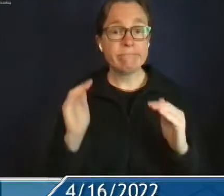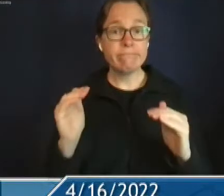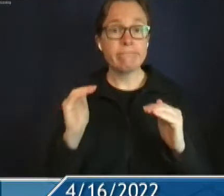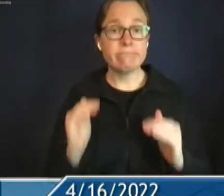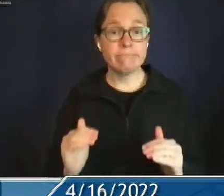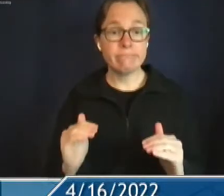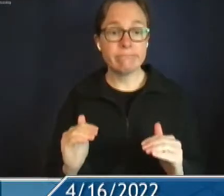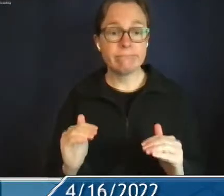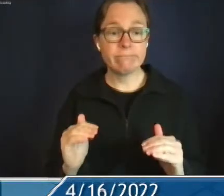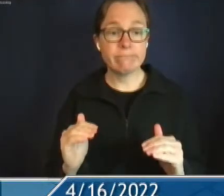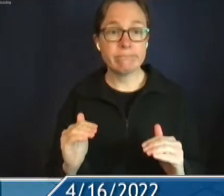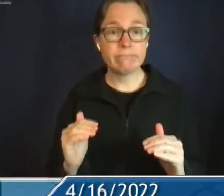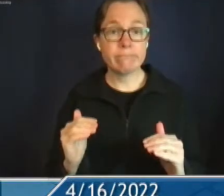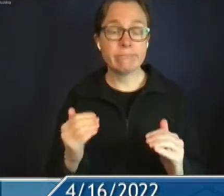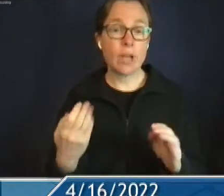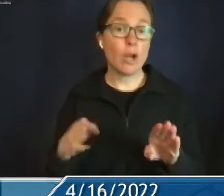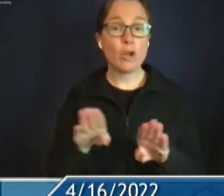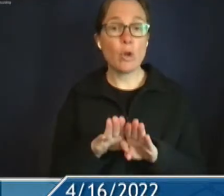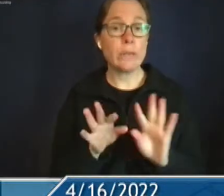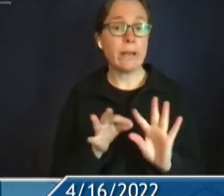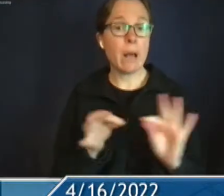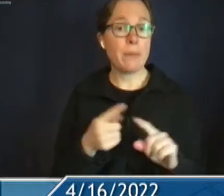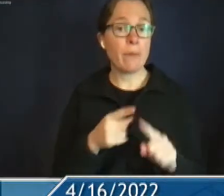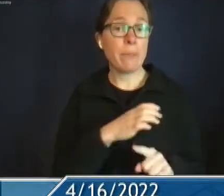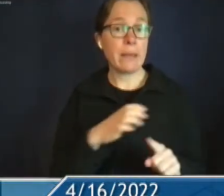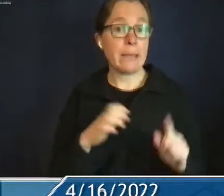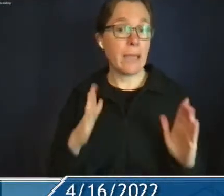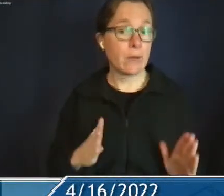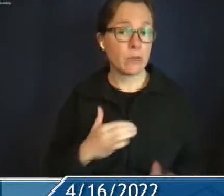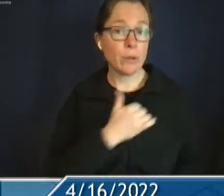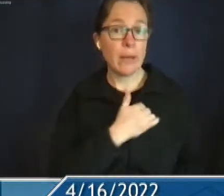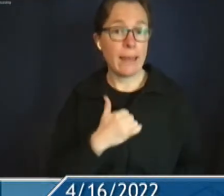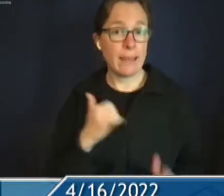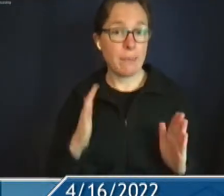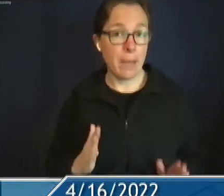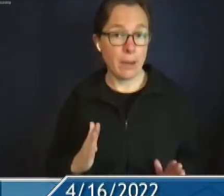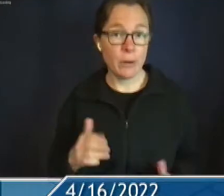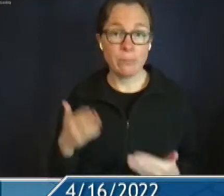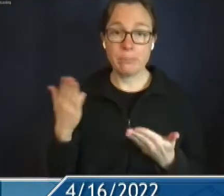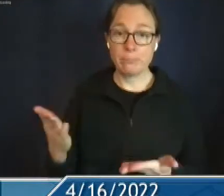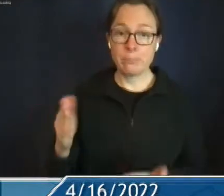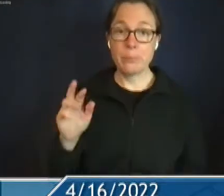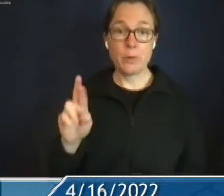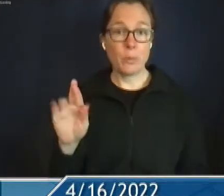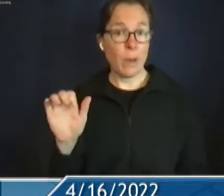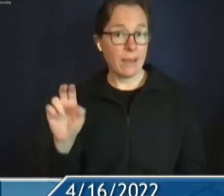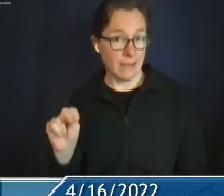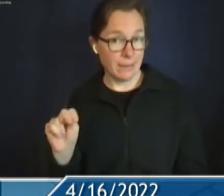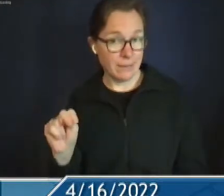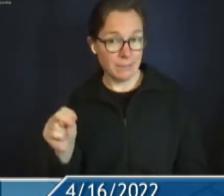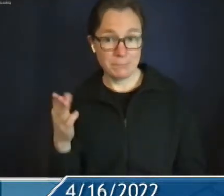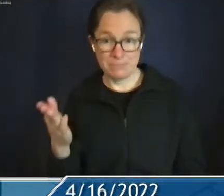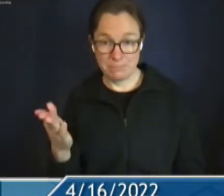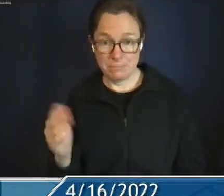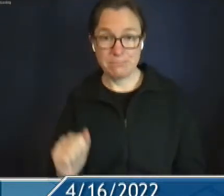to having some closing remarks from our council members and mayor. So we'll start with Commissioner Ryan.